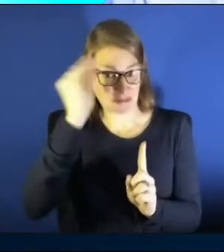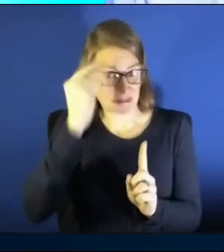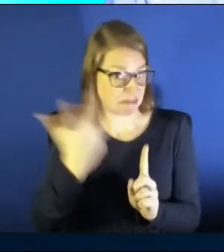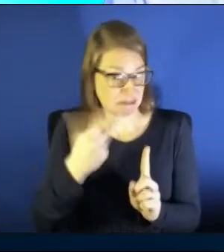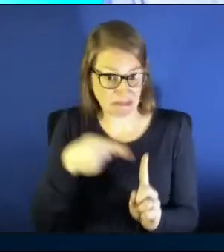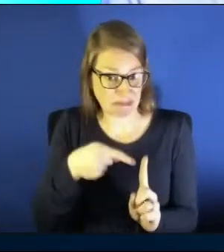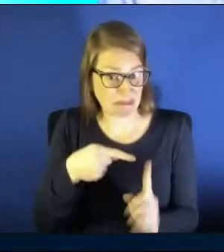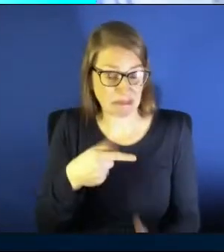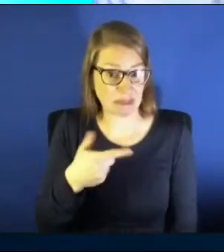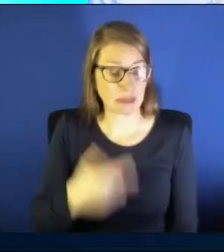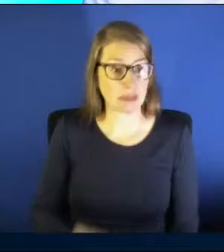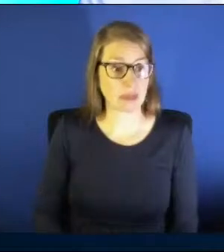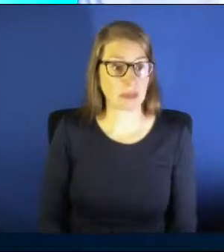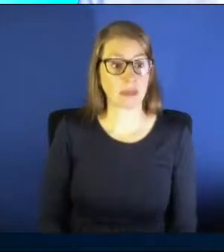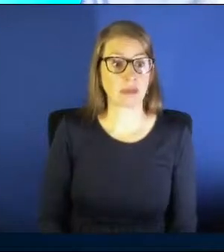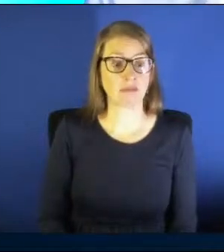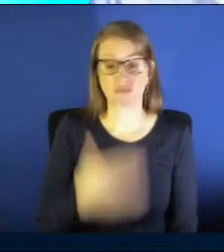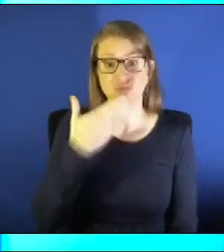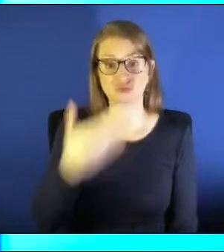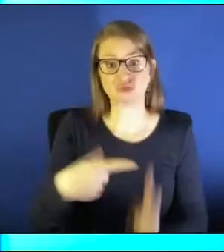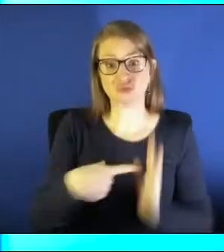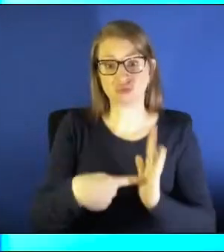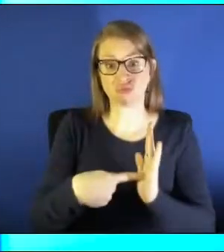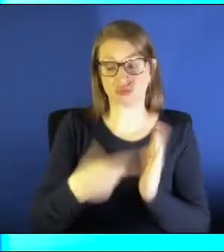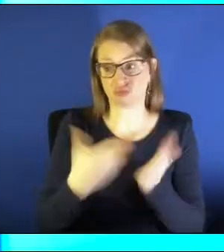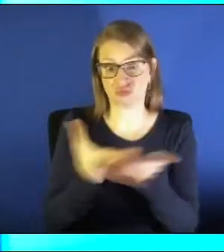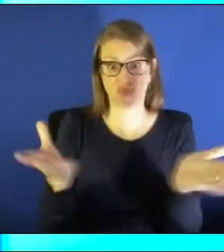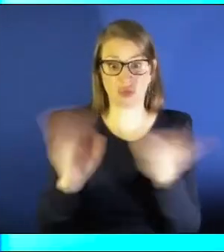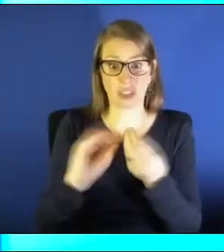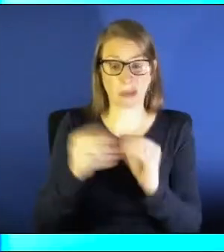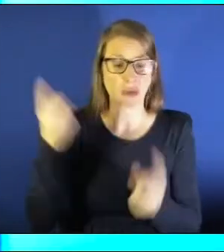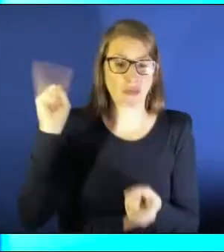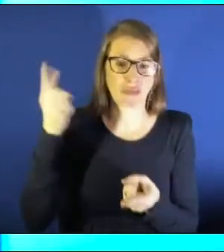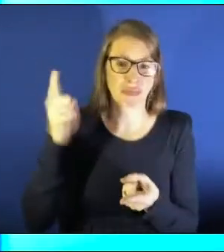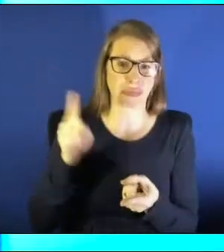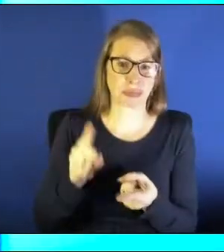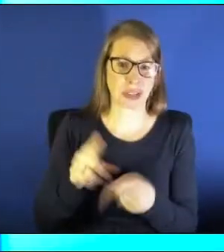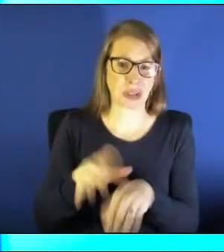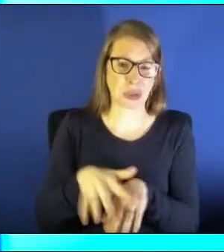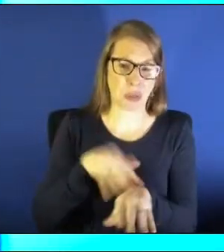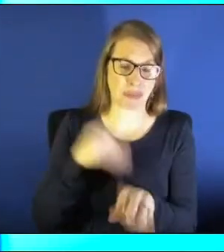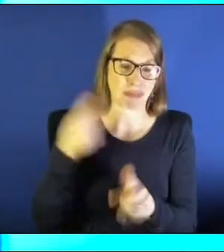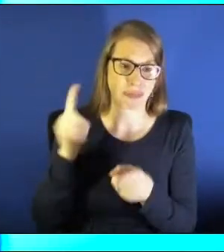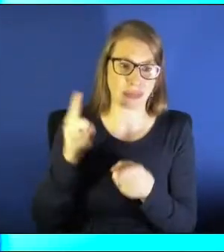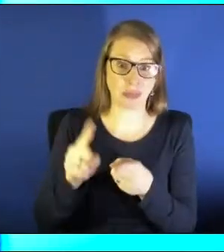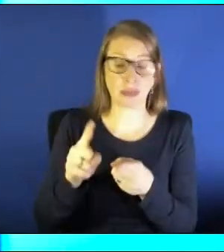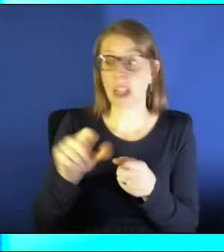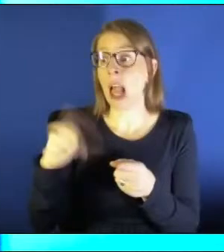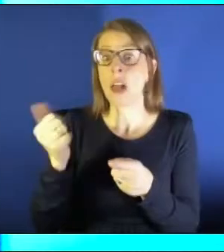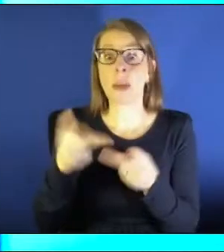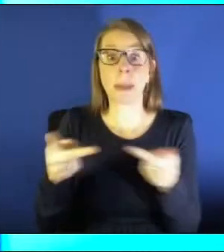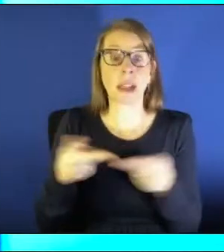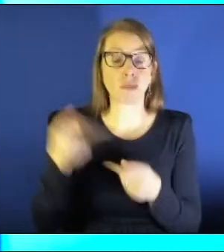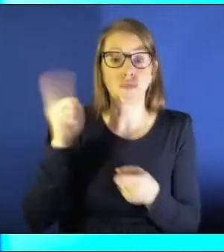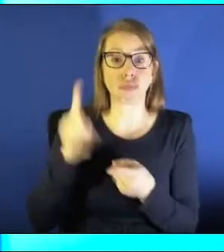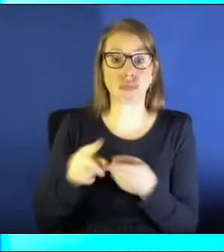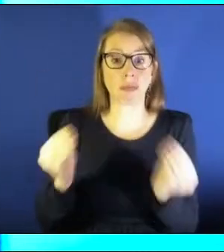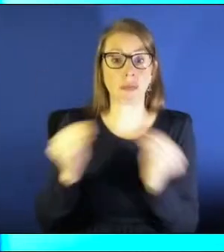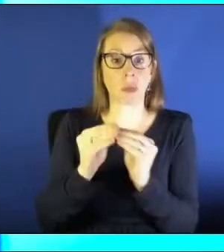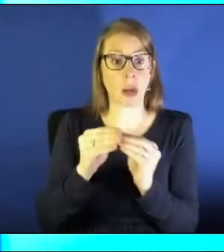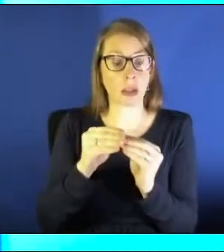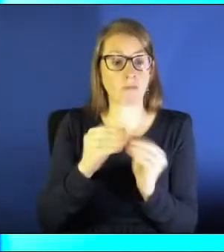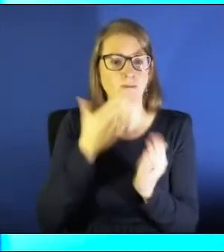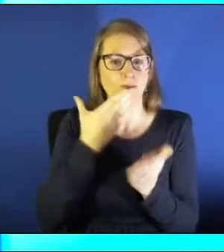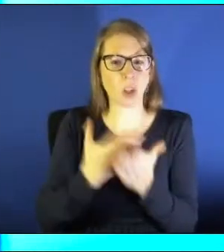today. There's some good signs out there, right? The numbers are slowly falling here. They've fallen further in other places, so we think that's good news. We still have 14